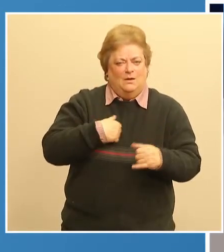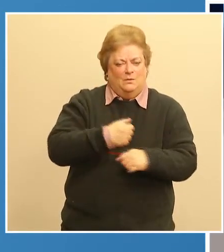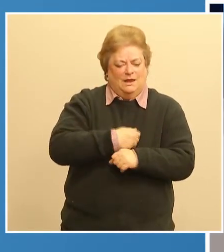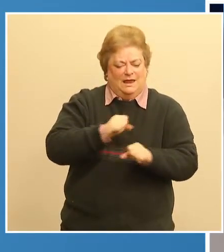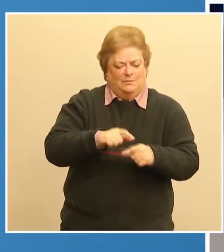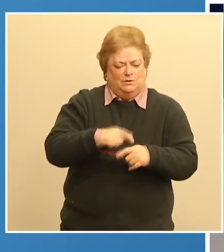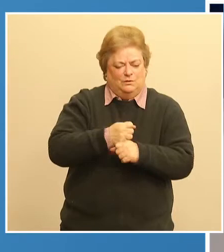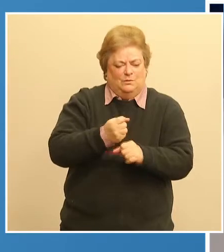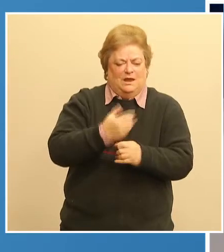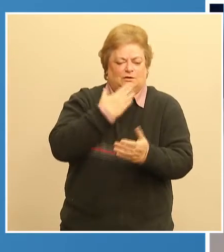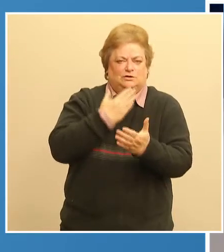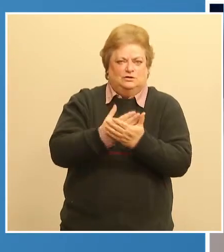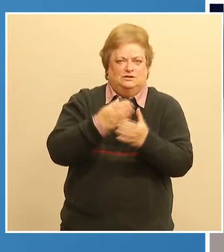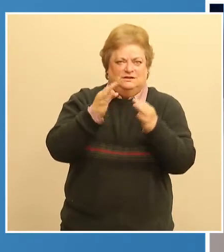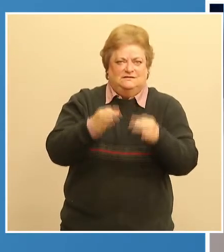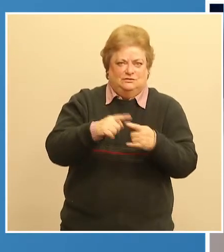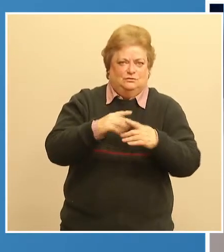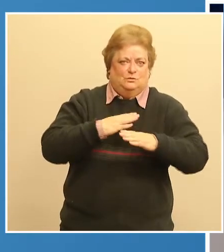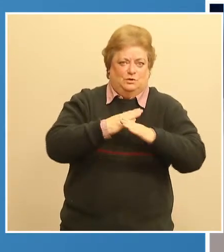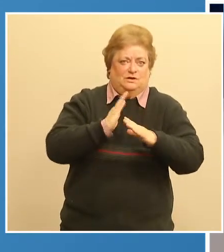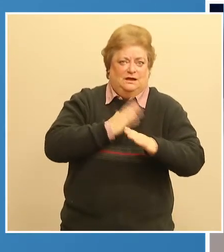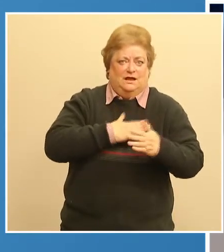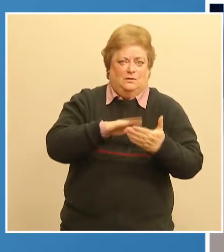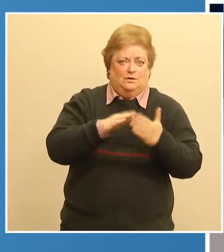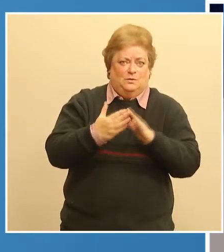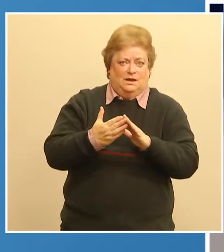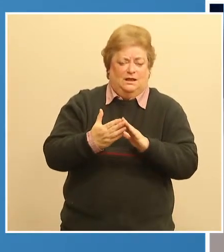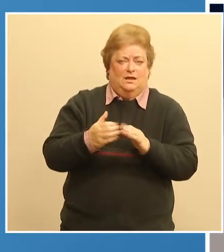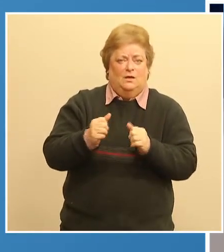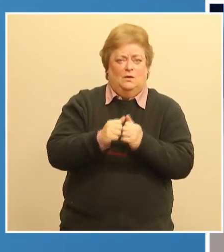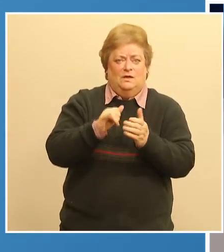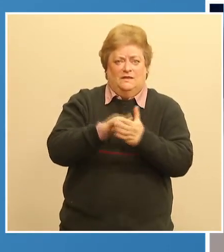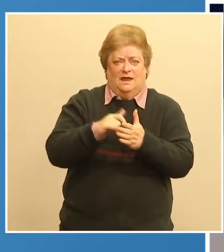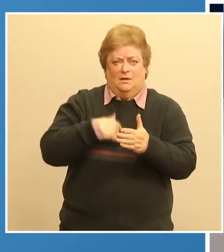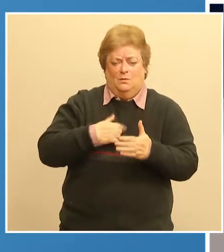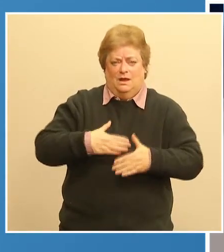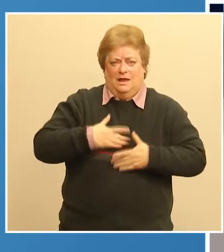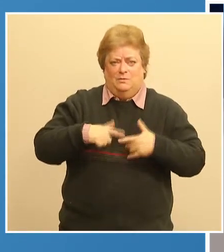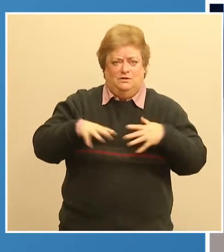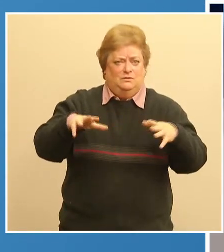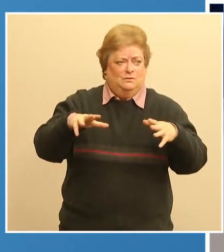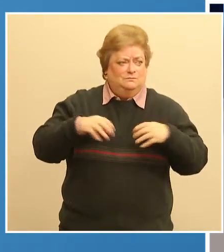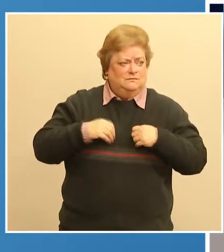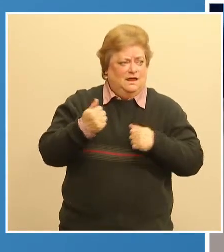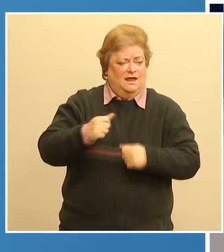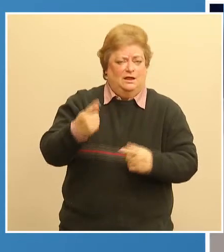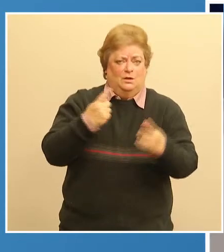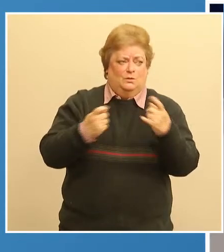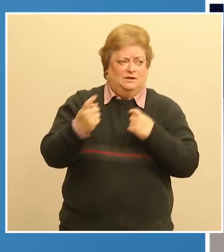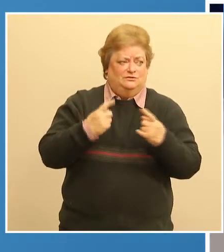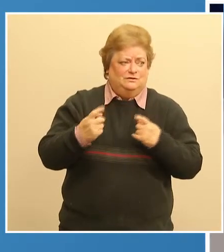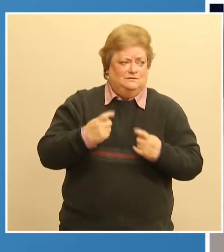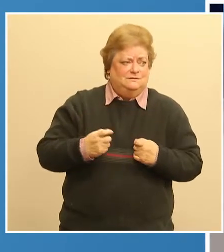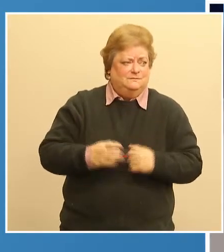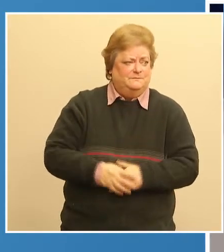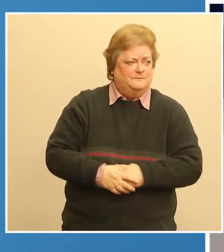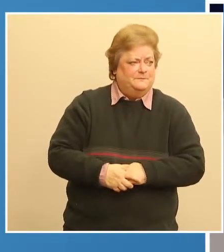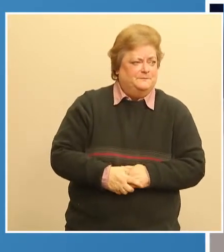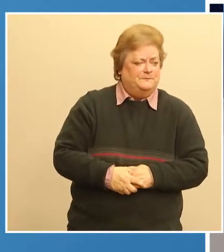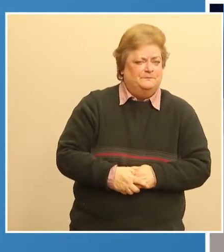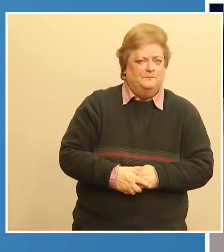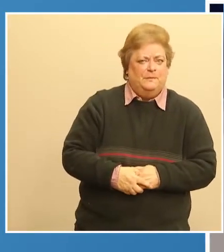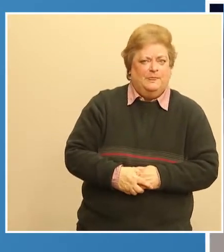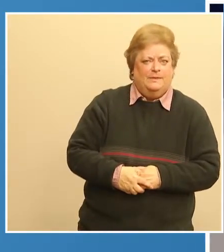to protect the health of our community. With that, we'd be happy to take any questions from the media.